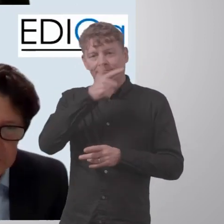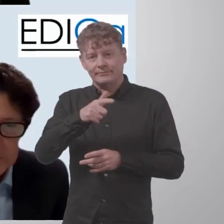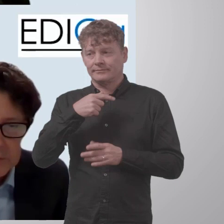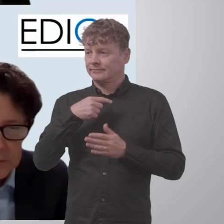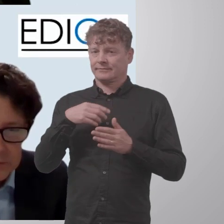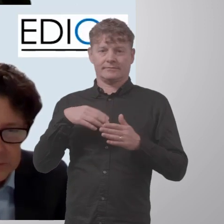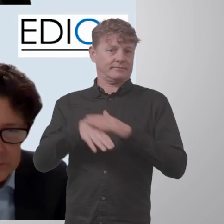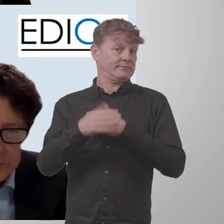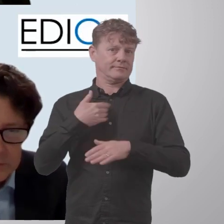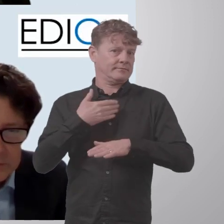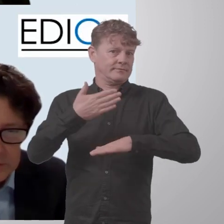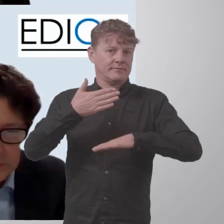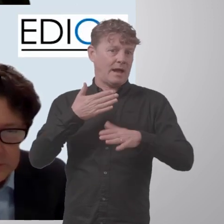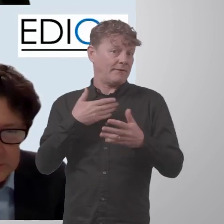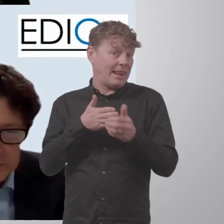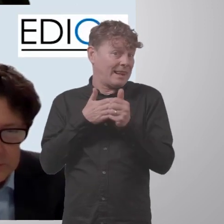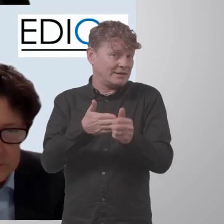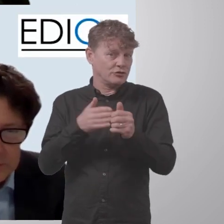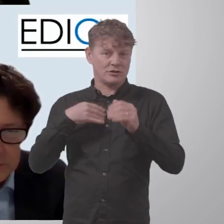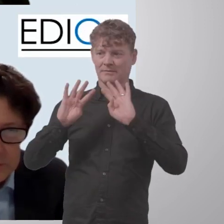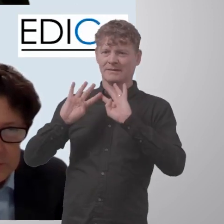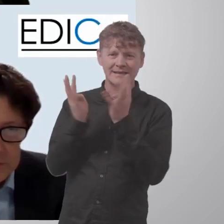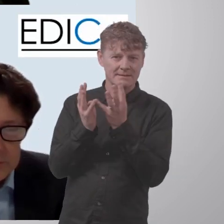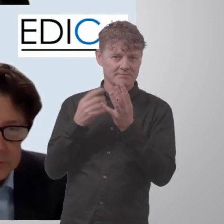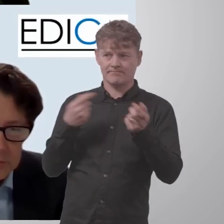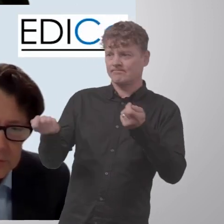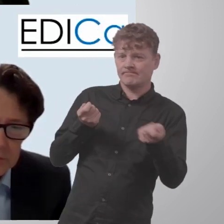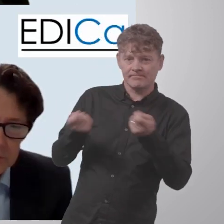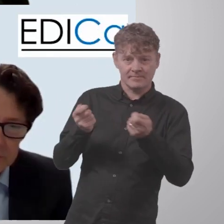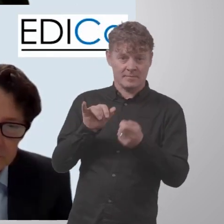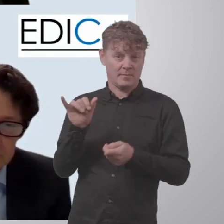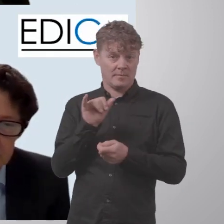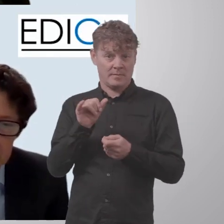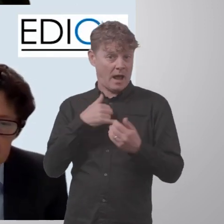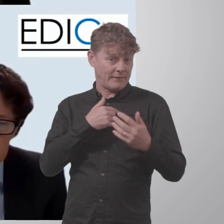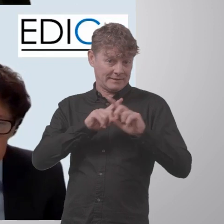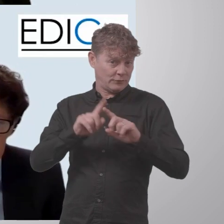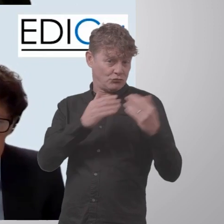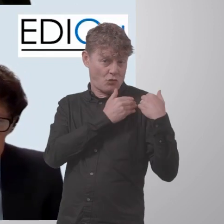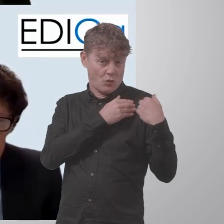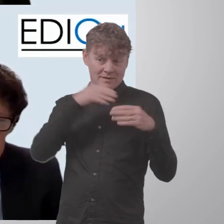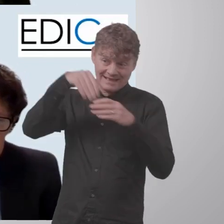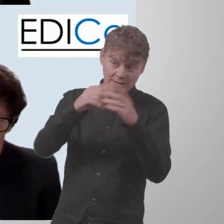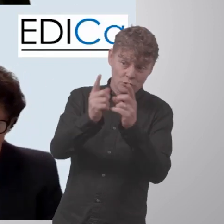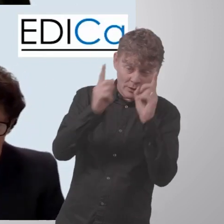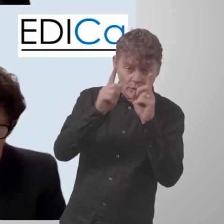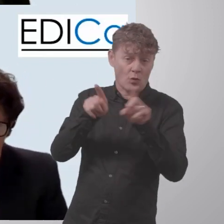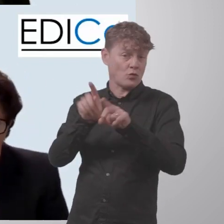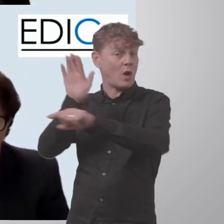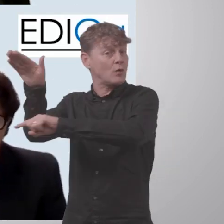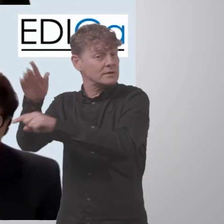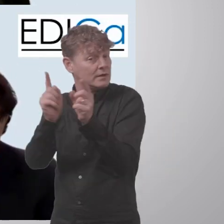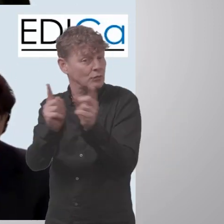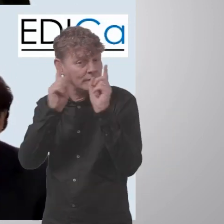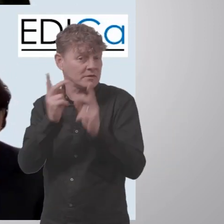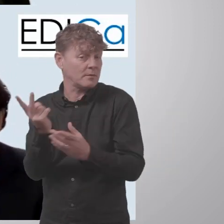leadership teams in a variety of roles, either in my university life or beyond the university. And the experience